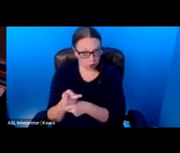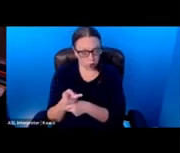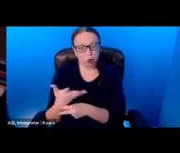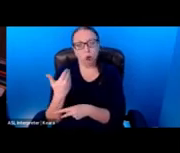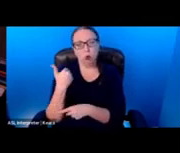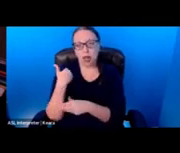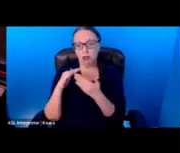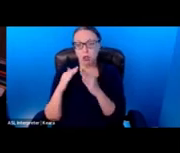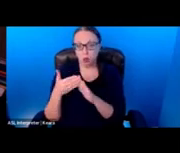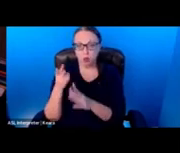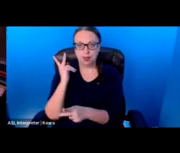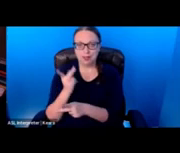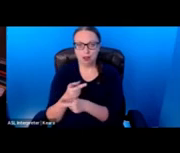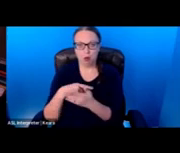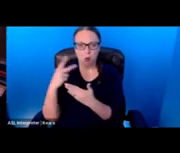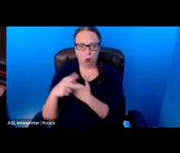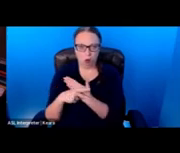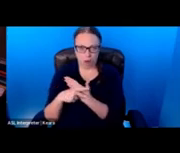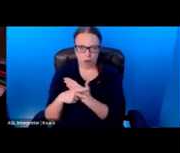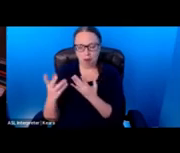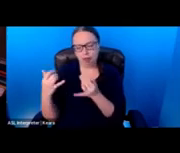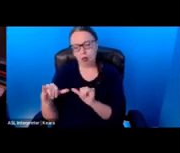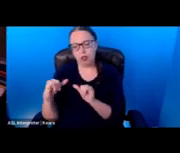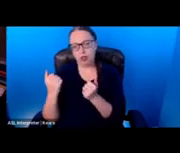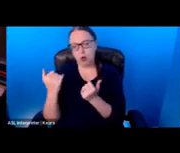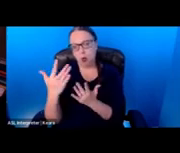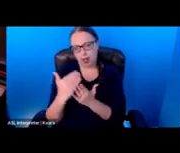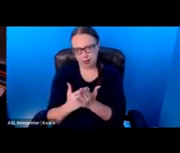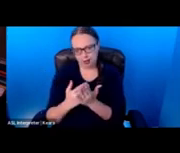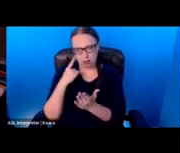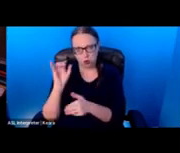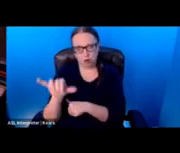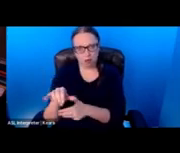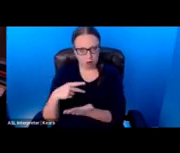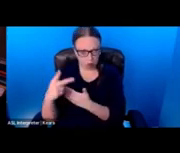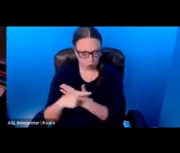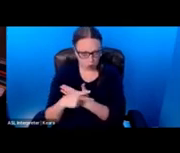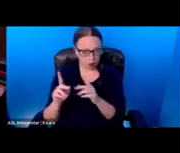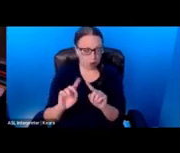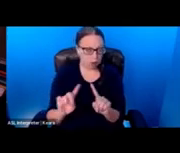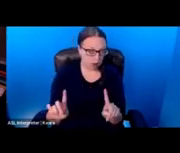the community care program. And there is still a wait list for that program. But there is,